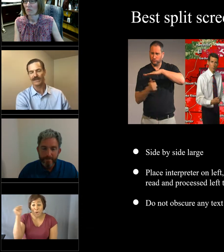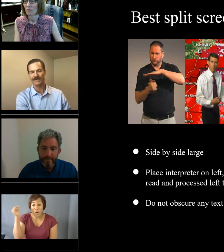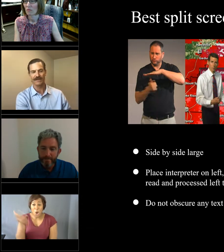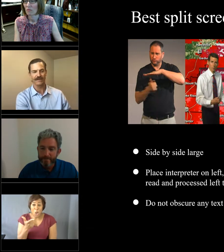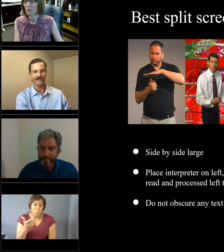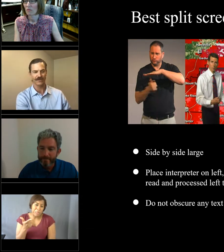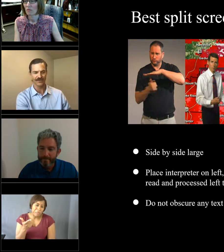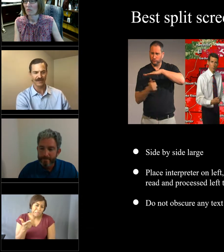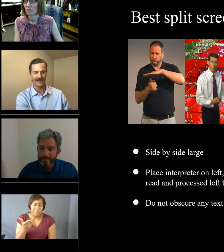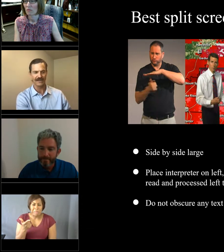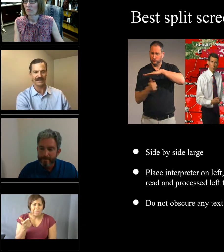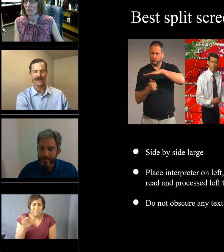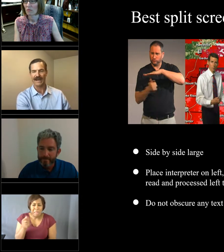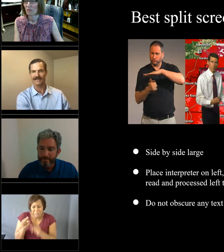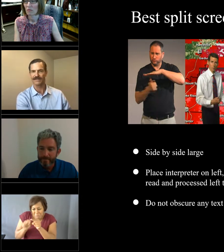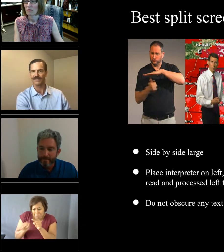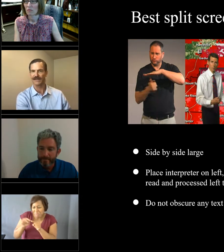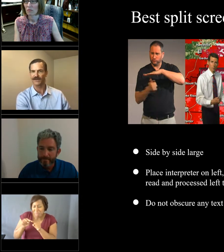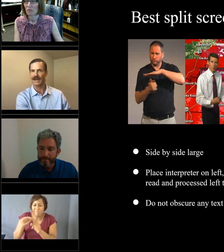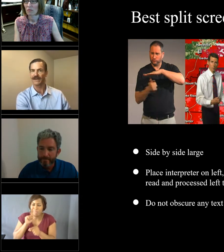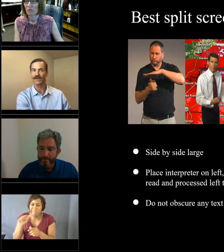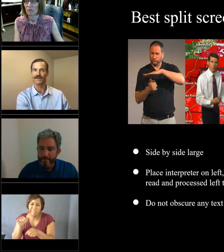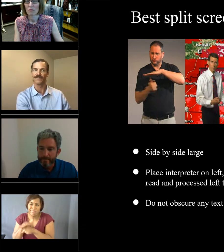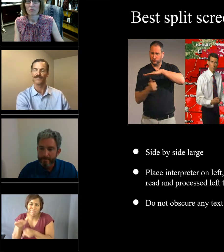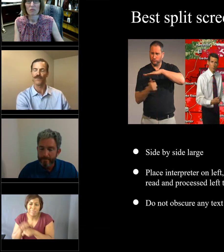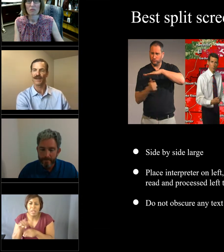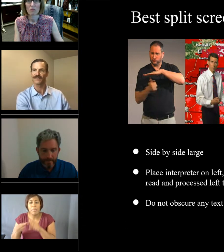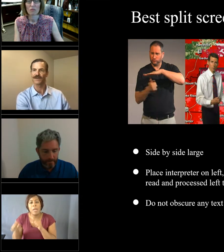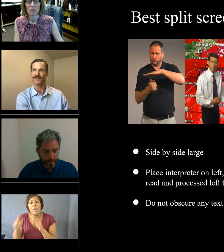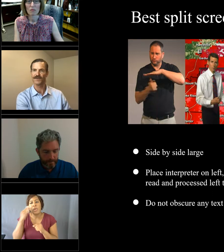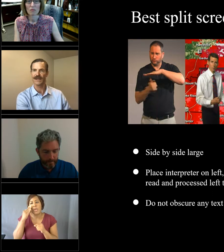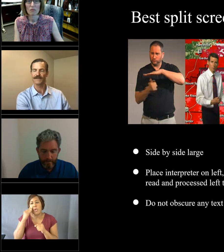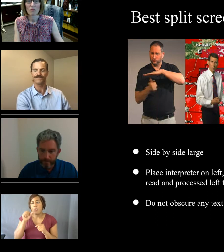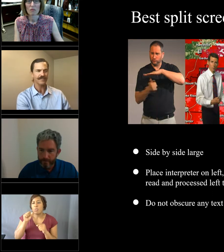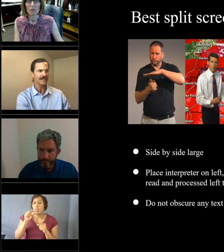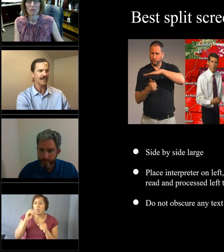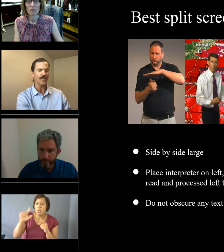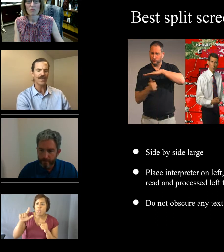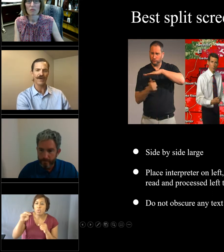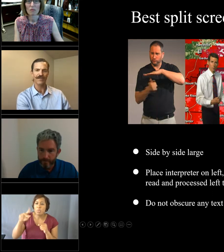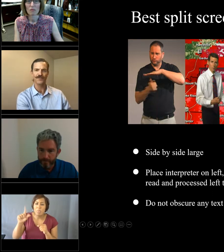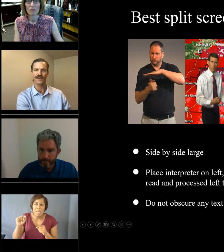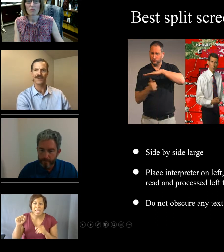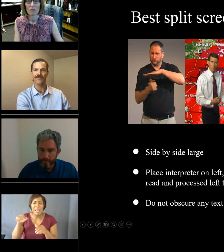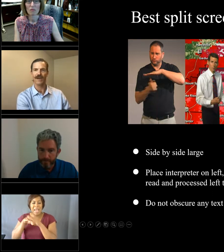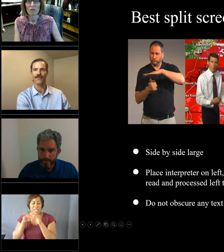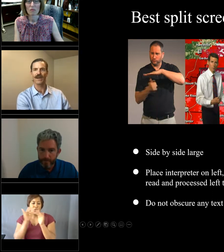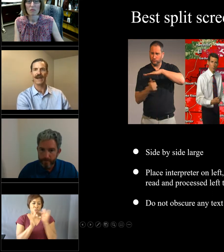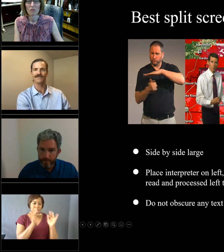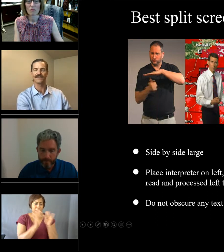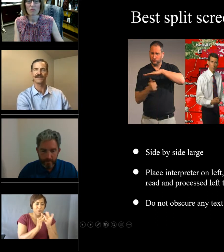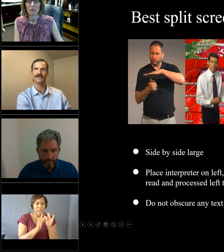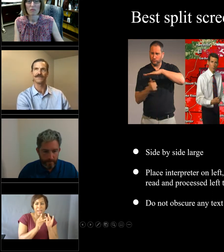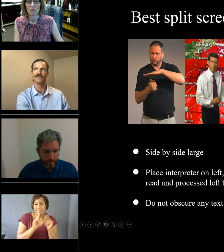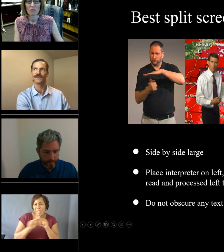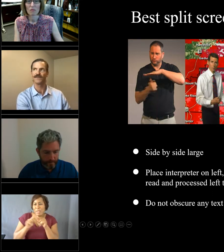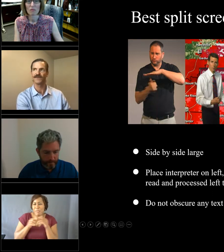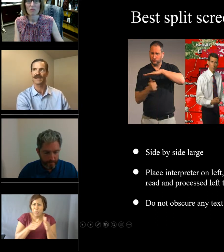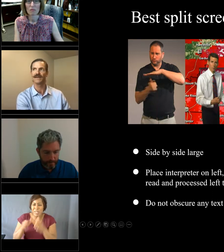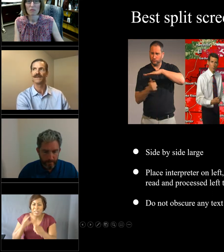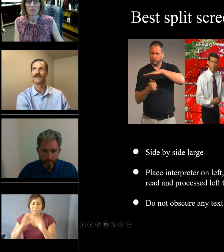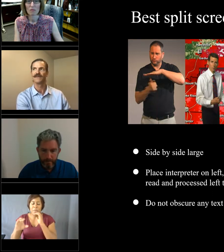but given social media and access to the internet and all the different formats to communicate, we thought this would be a great way actually